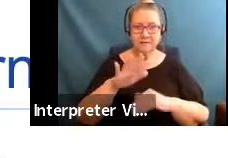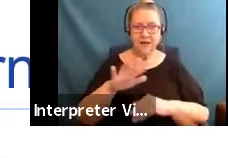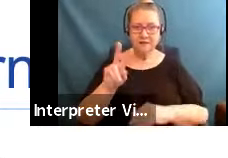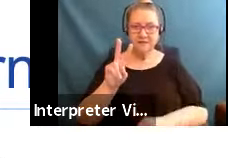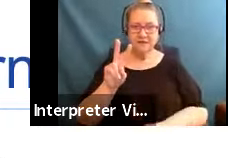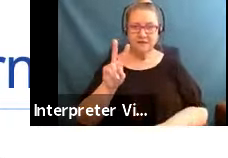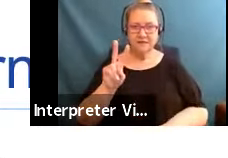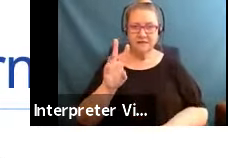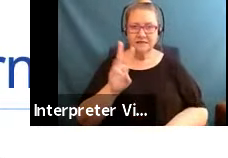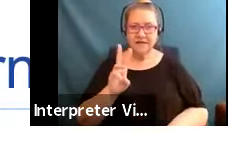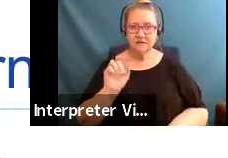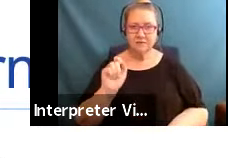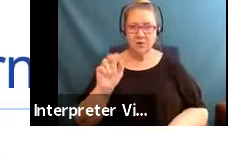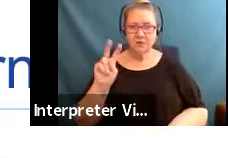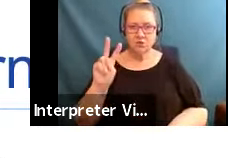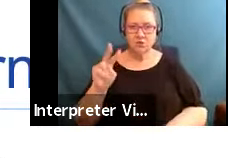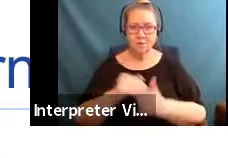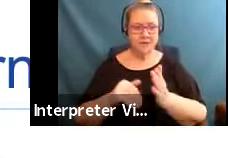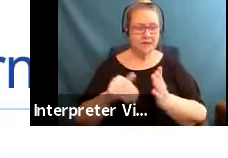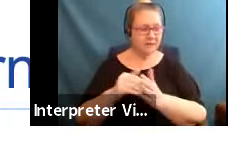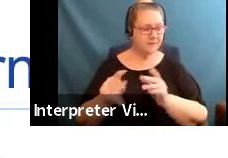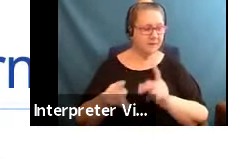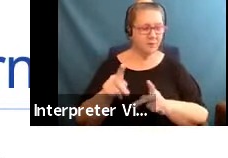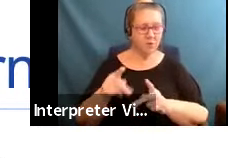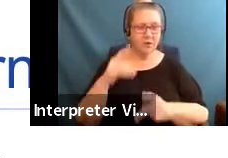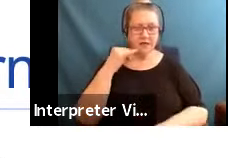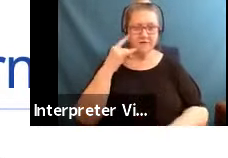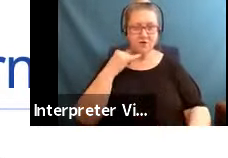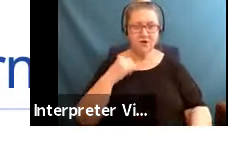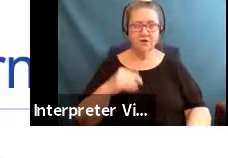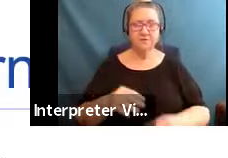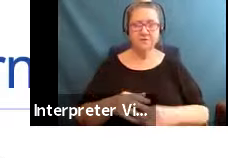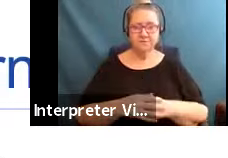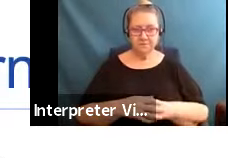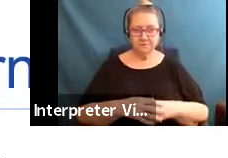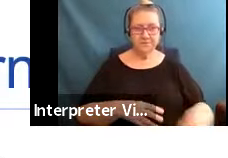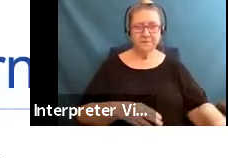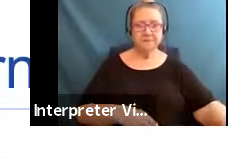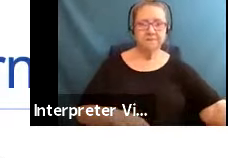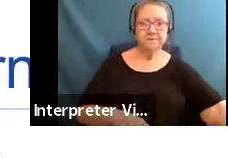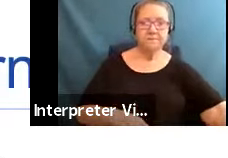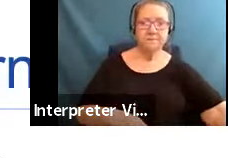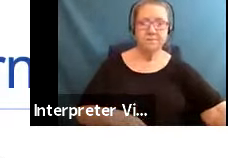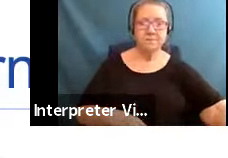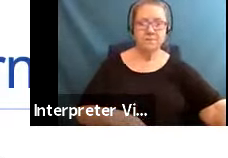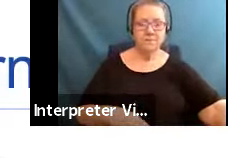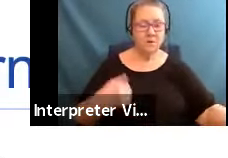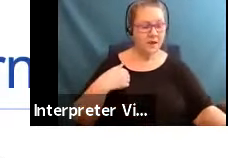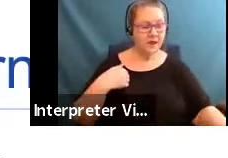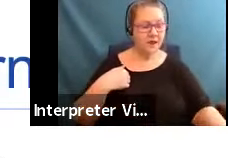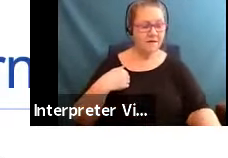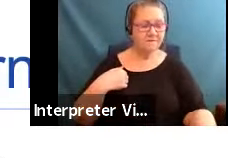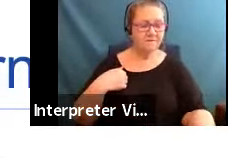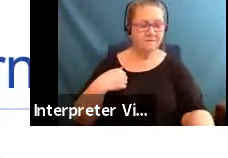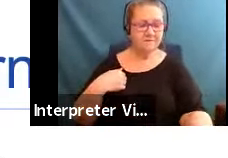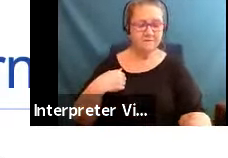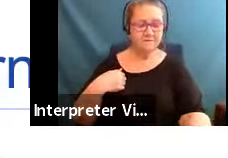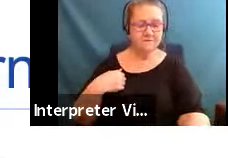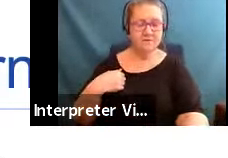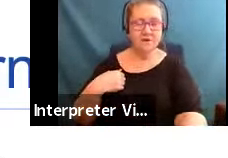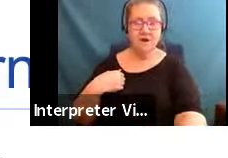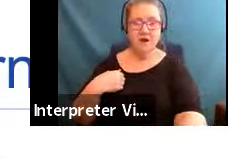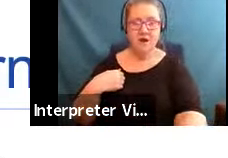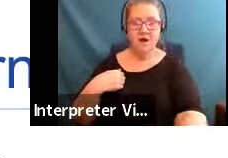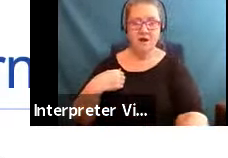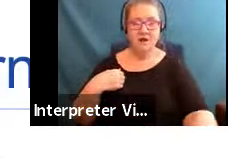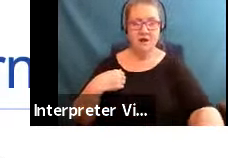in California. So if we have a goal, in addition to our phase 1A, of getting to the next, again, the